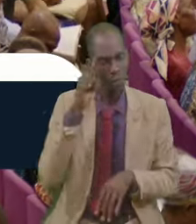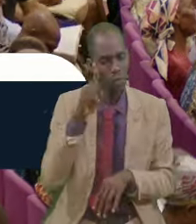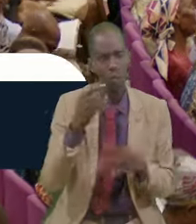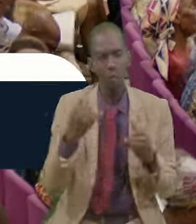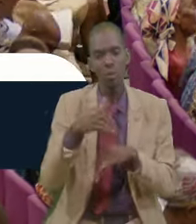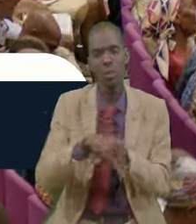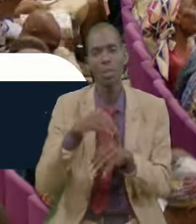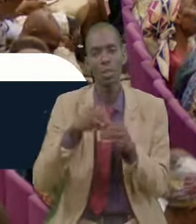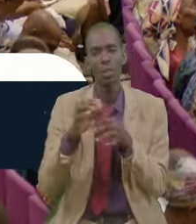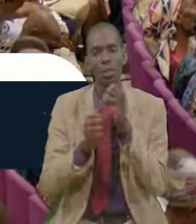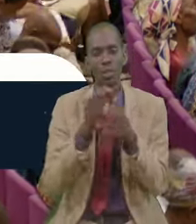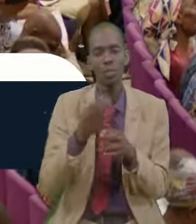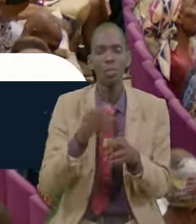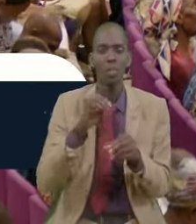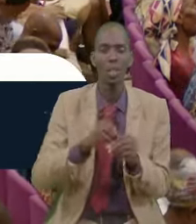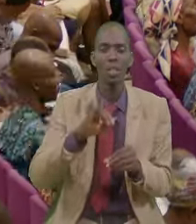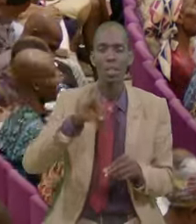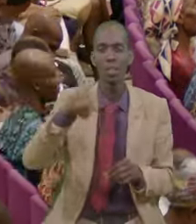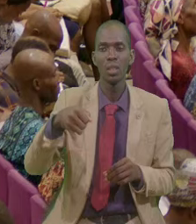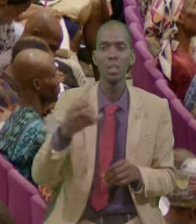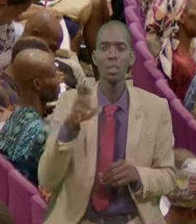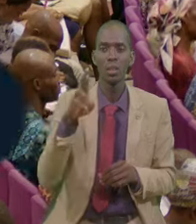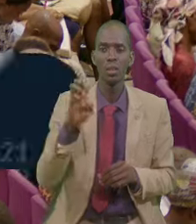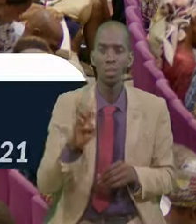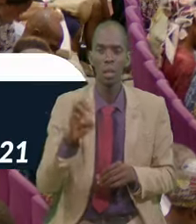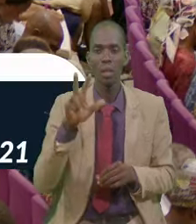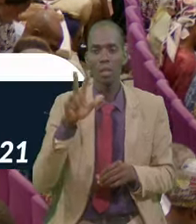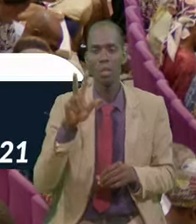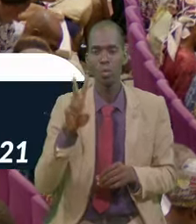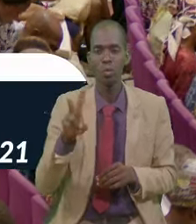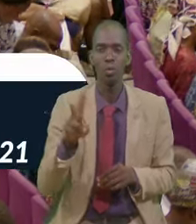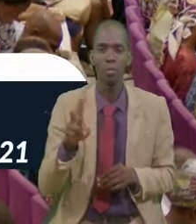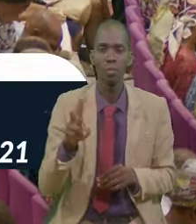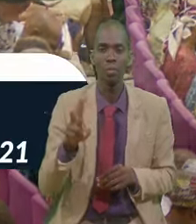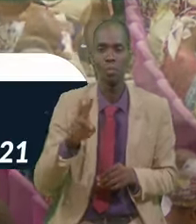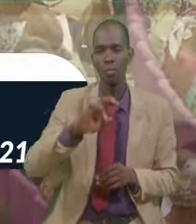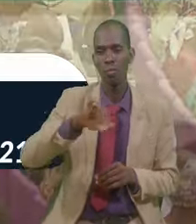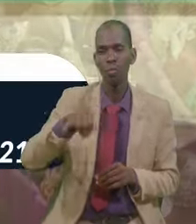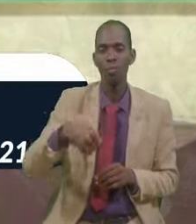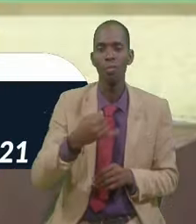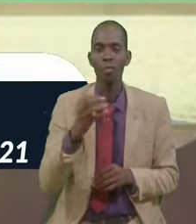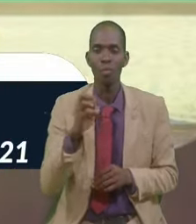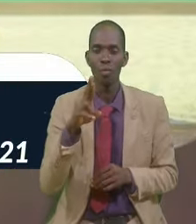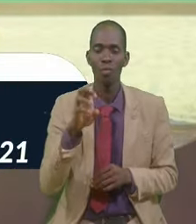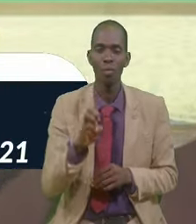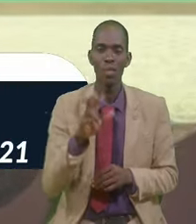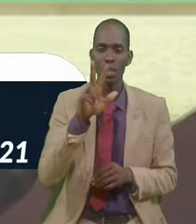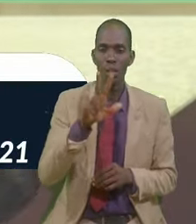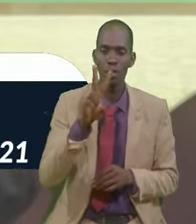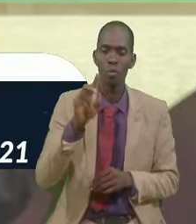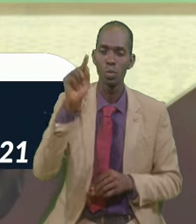Jeremiah. I'm reading from chapter 32. Jeremiah, chapter 32. And I'm reading from verse